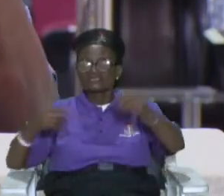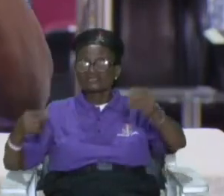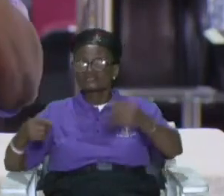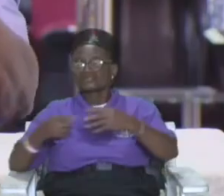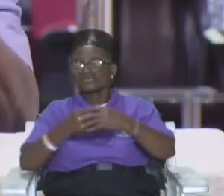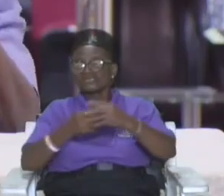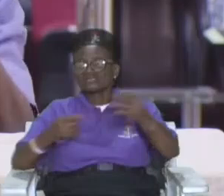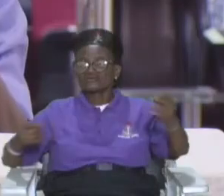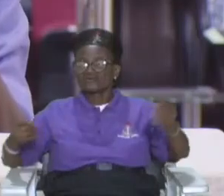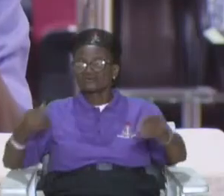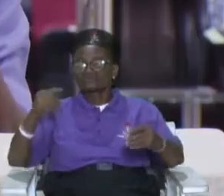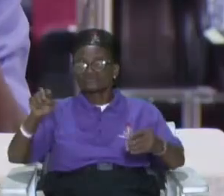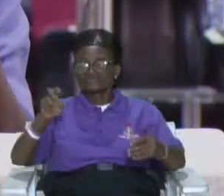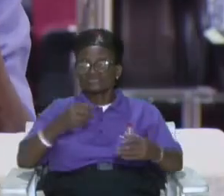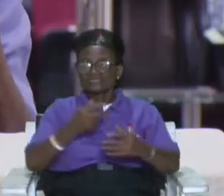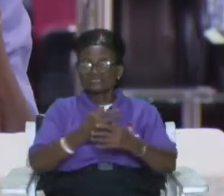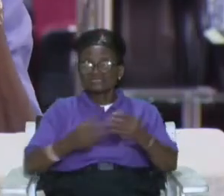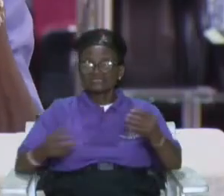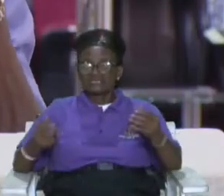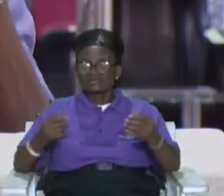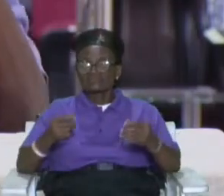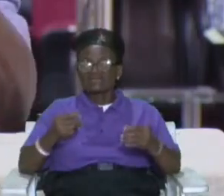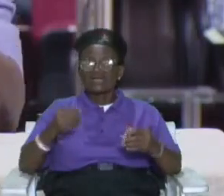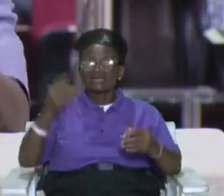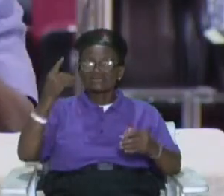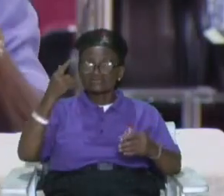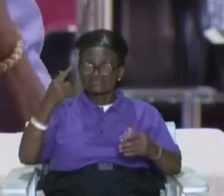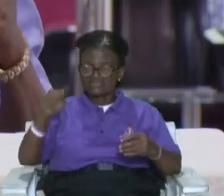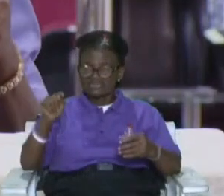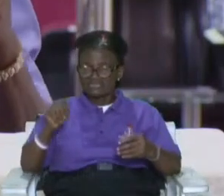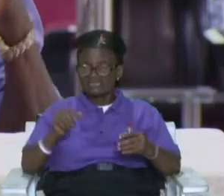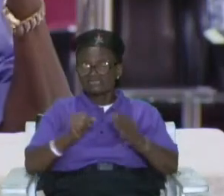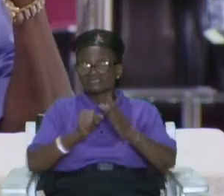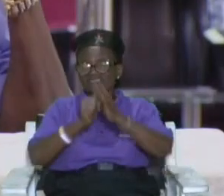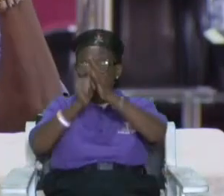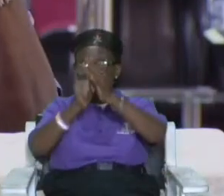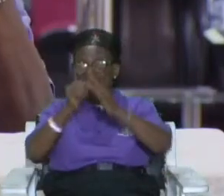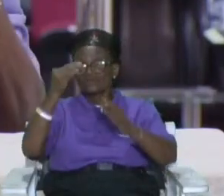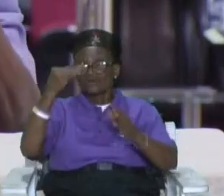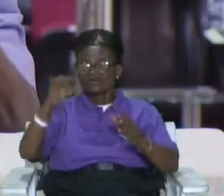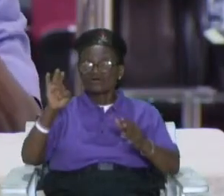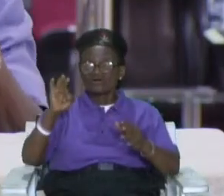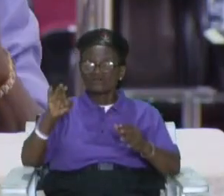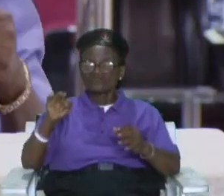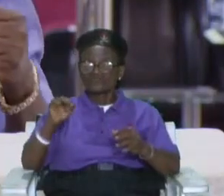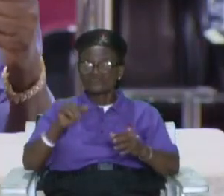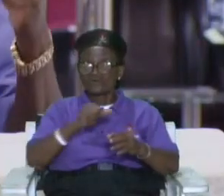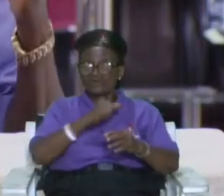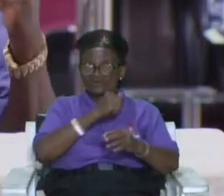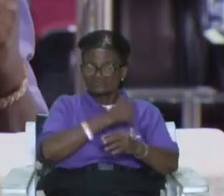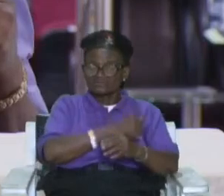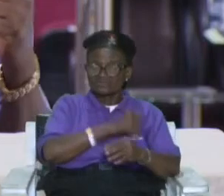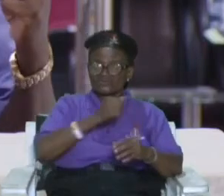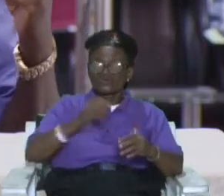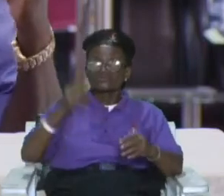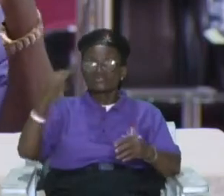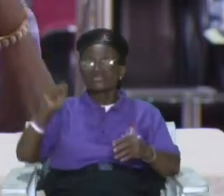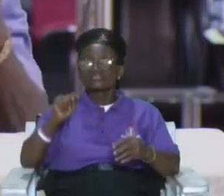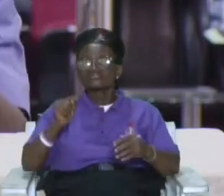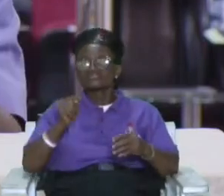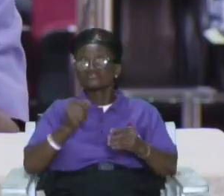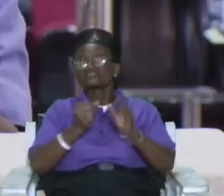the scepter, the symbol of authority, the symbol